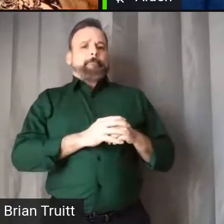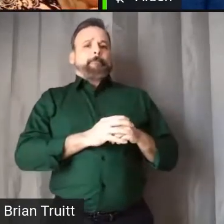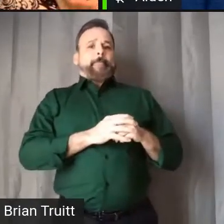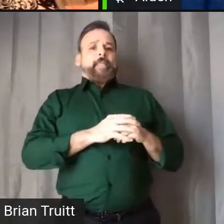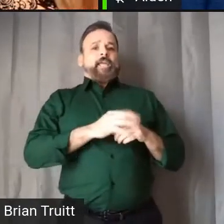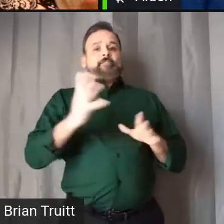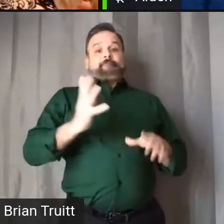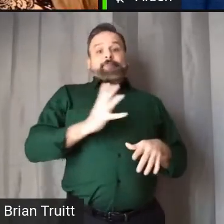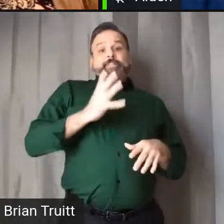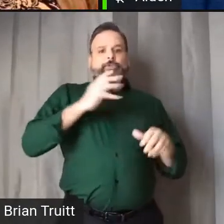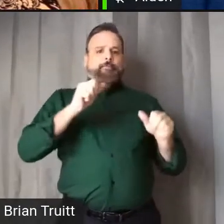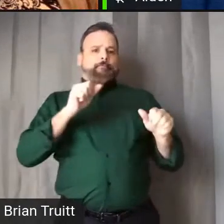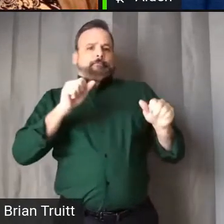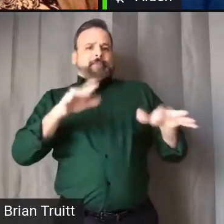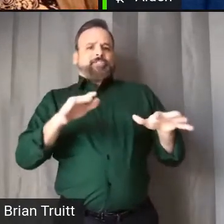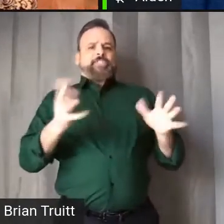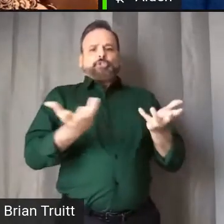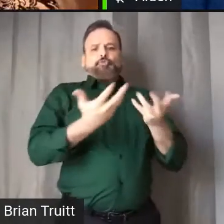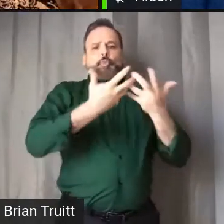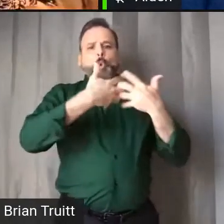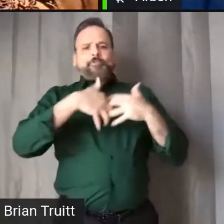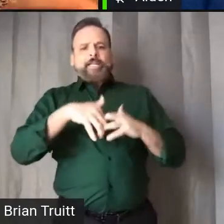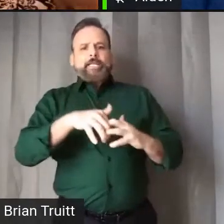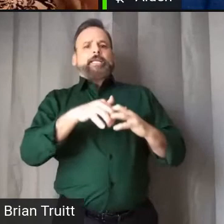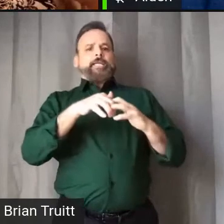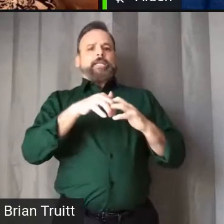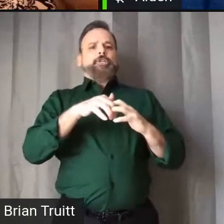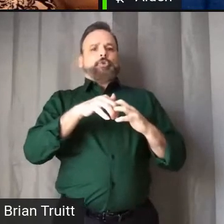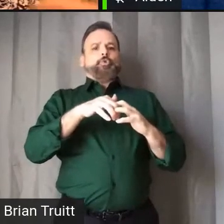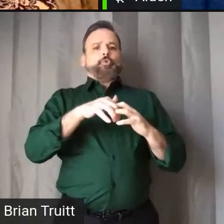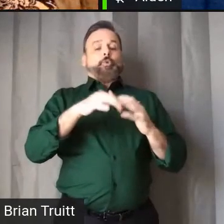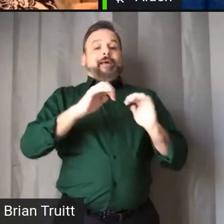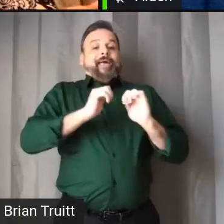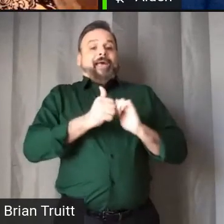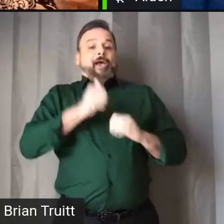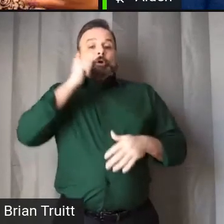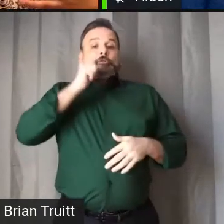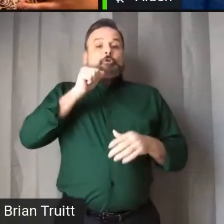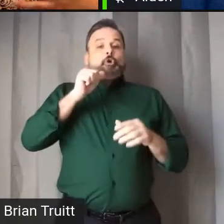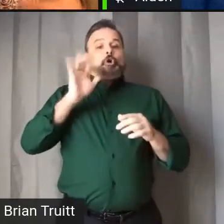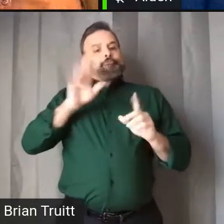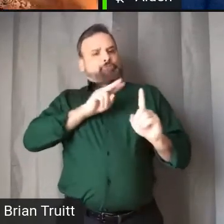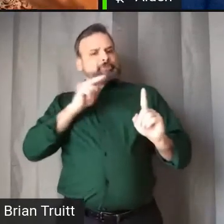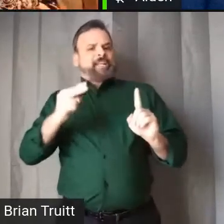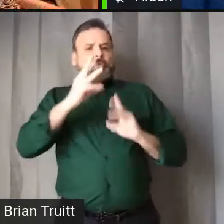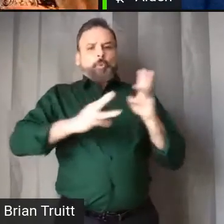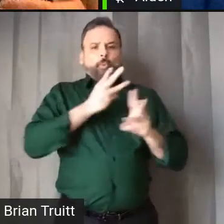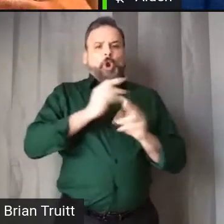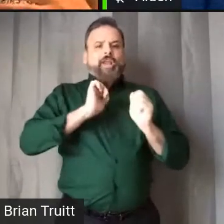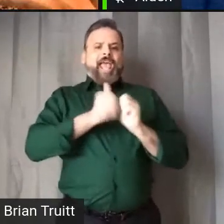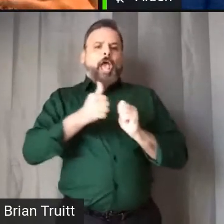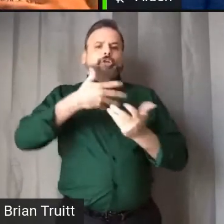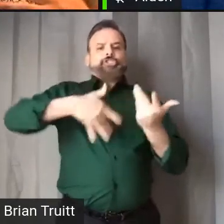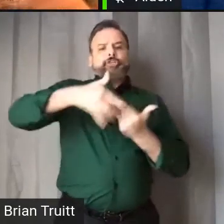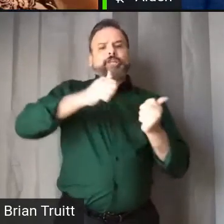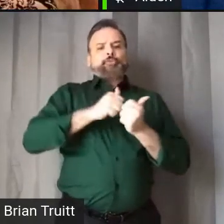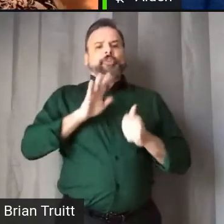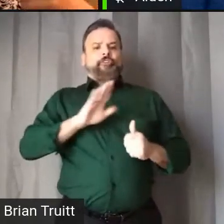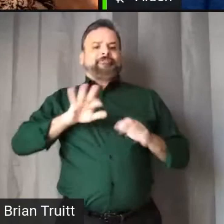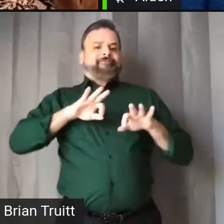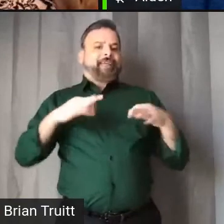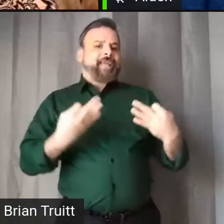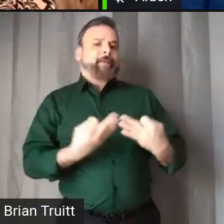it also is very much woven in to the fabric of how she sees the world and how she interacts with her family. And